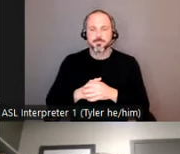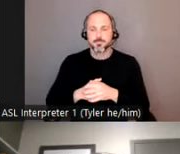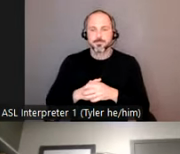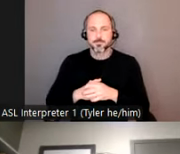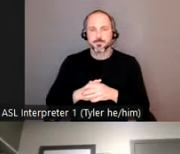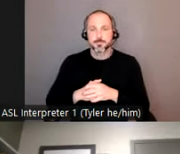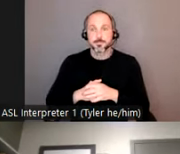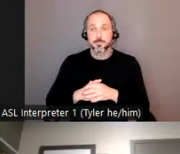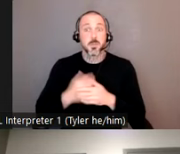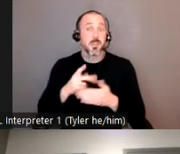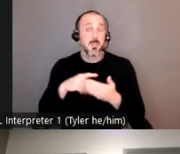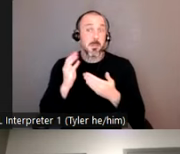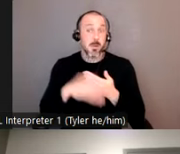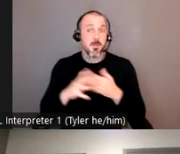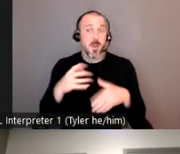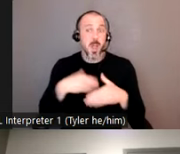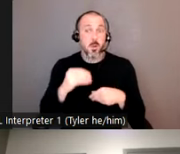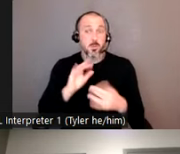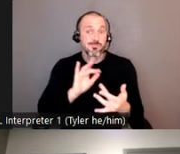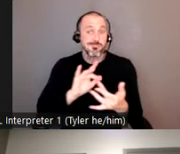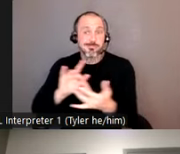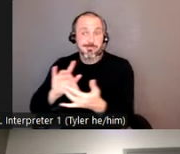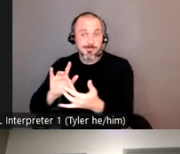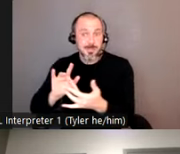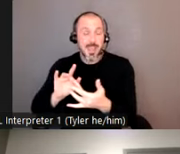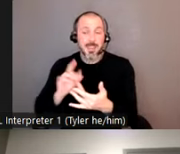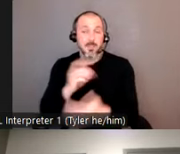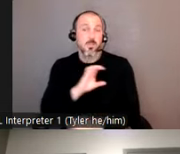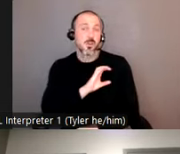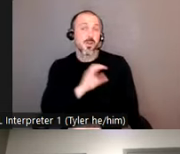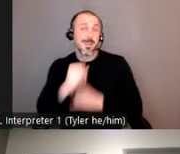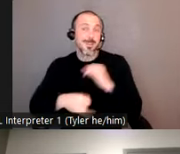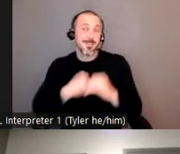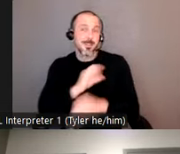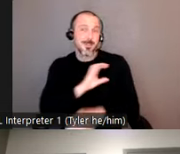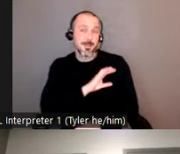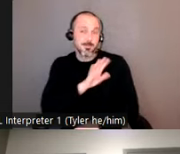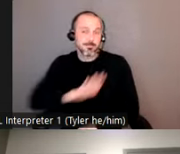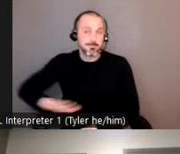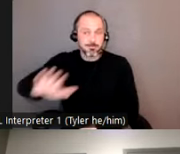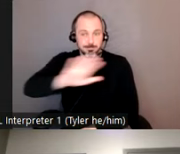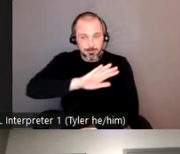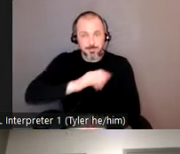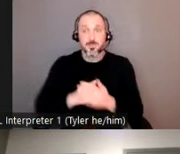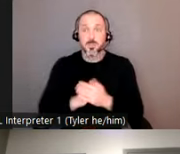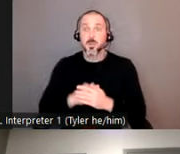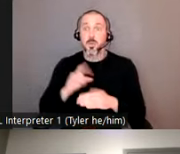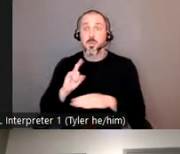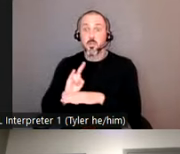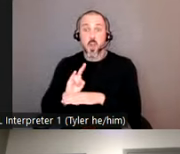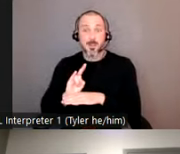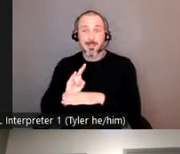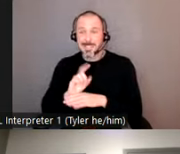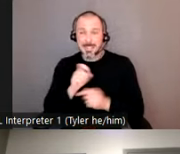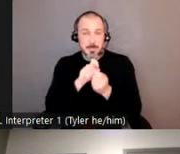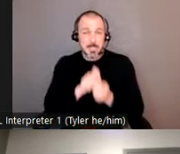outreach program for law enforcement internationally. As we know, fraud is globalized. It's affected